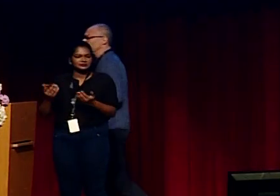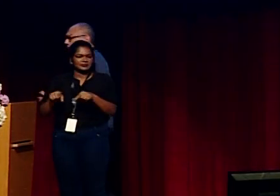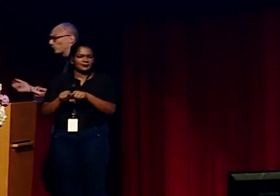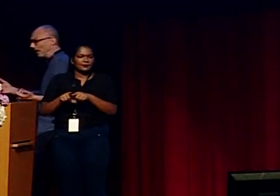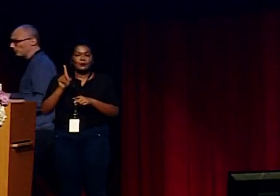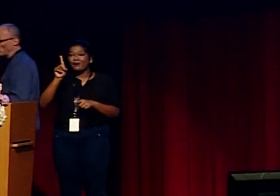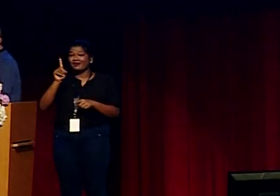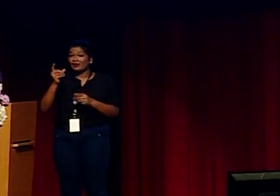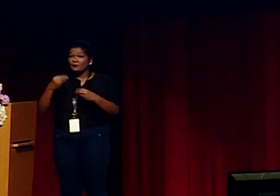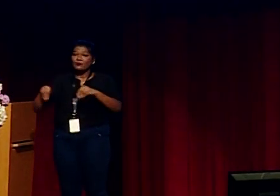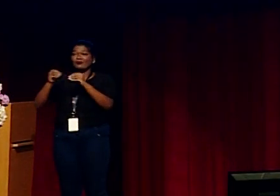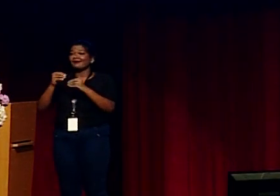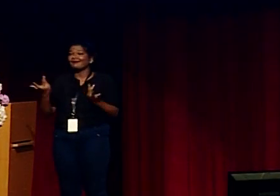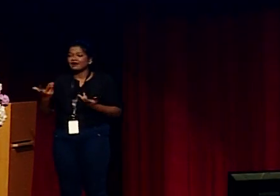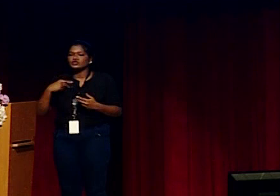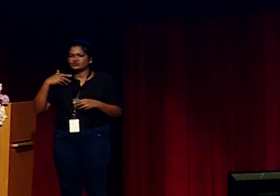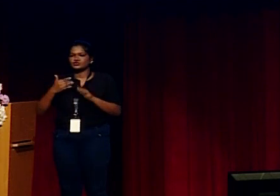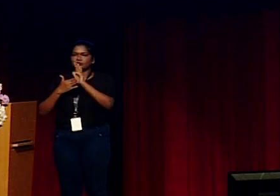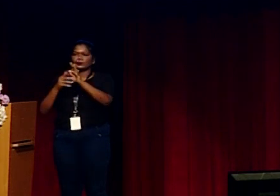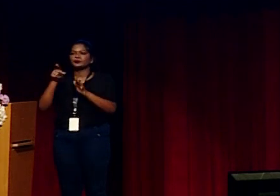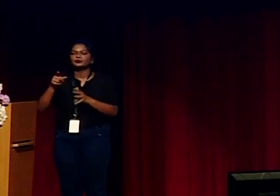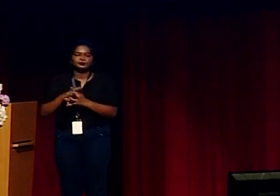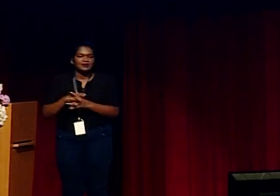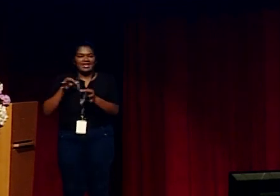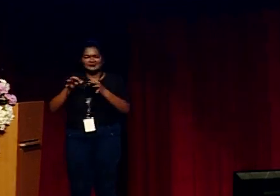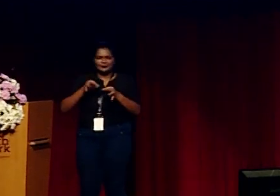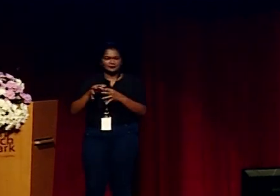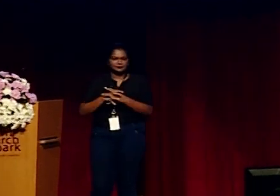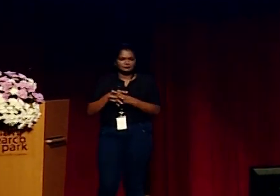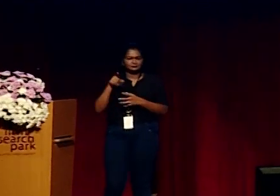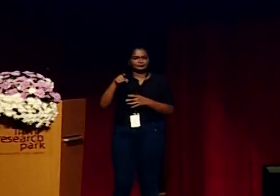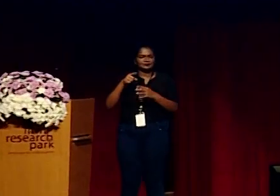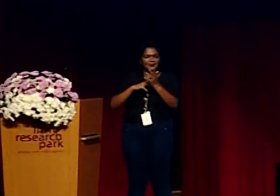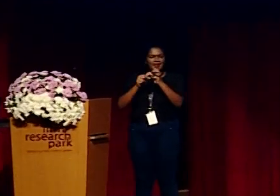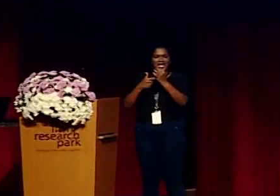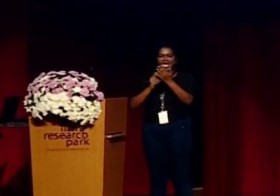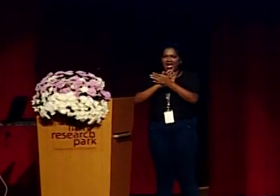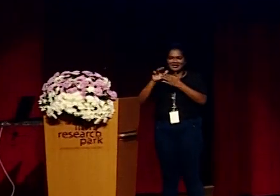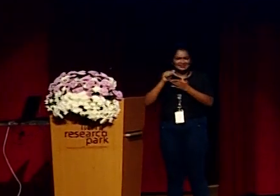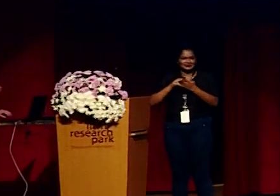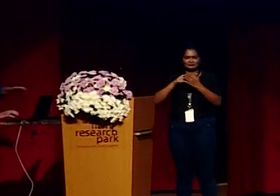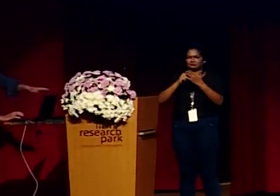thing you can do as well, of course, and I'm going to show you a little example. This is just on the math text page.